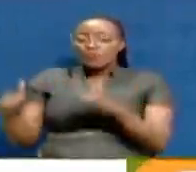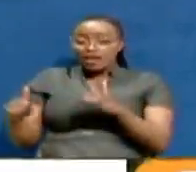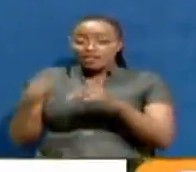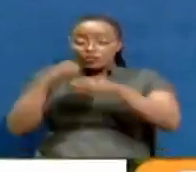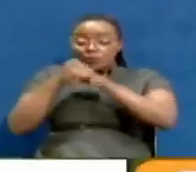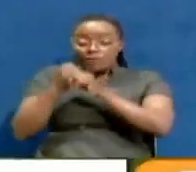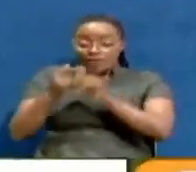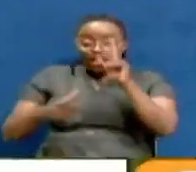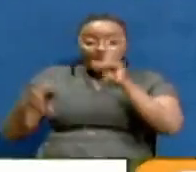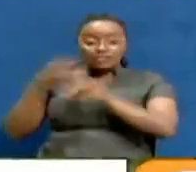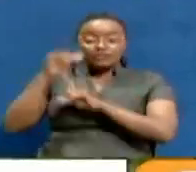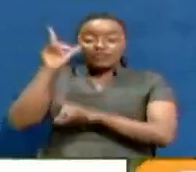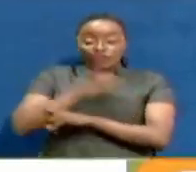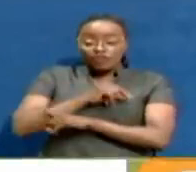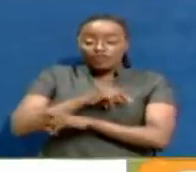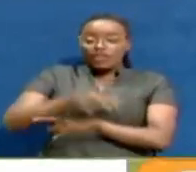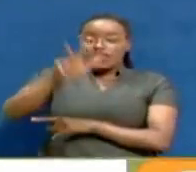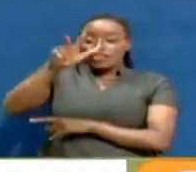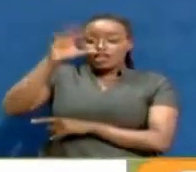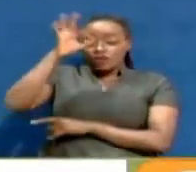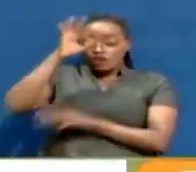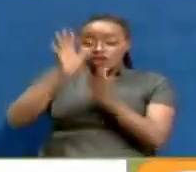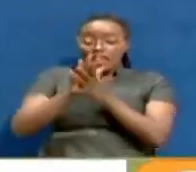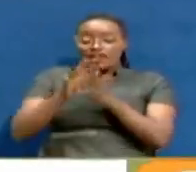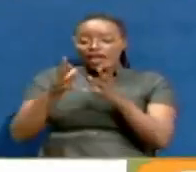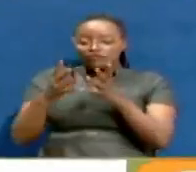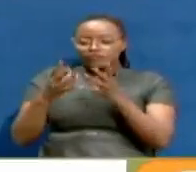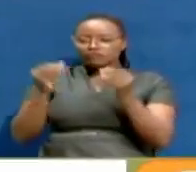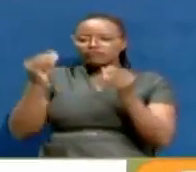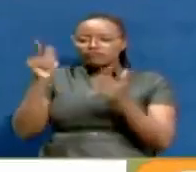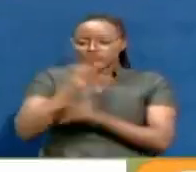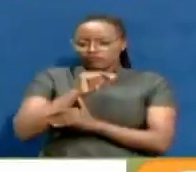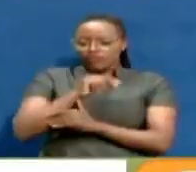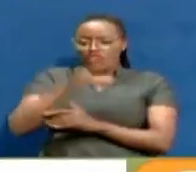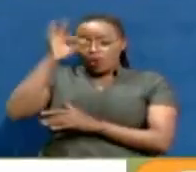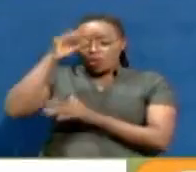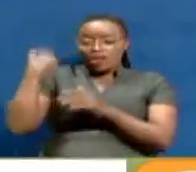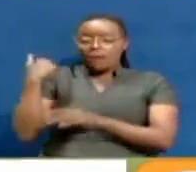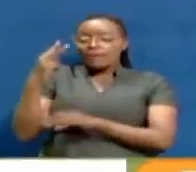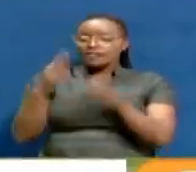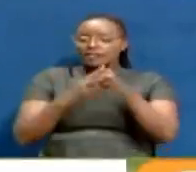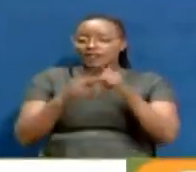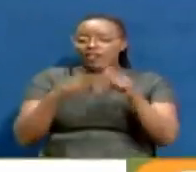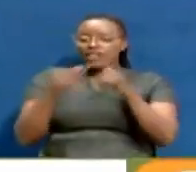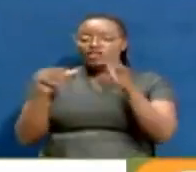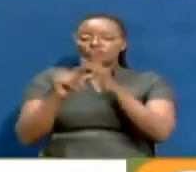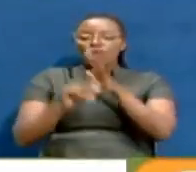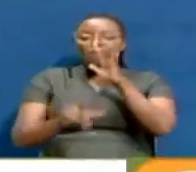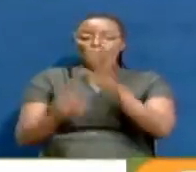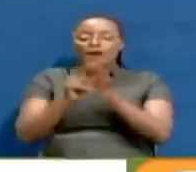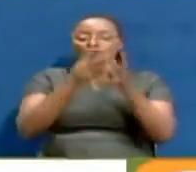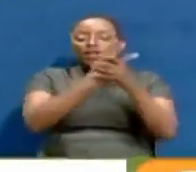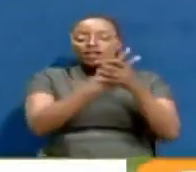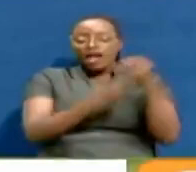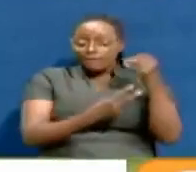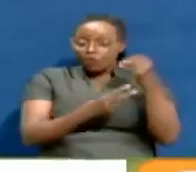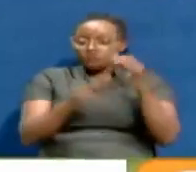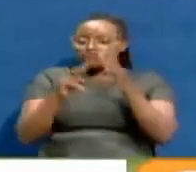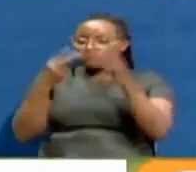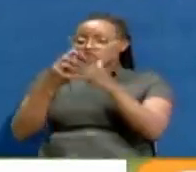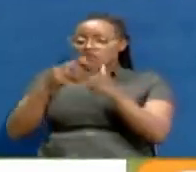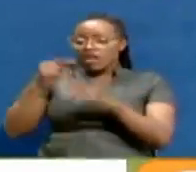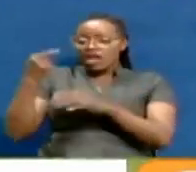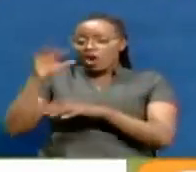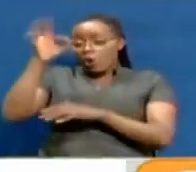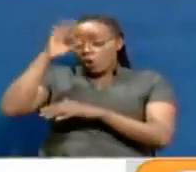to make the cut. He bogeyed the third hole and recovered with a birdie at hole number 7. Then disaster struck, a double bogey at the notorious